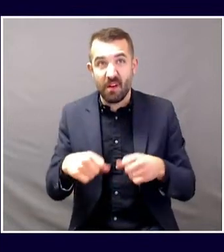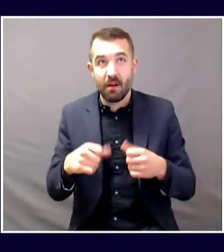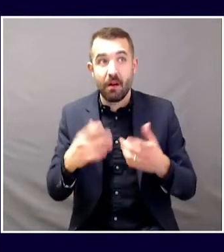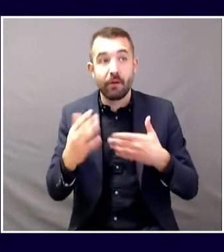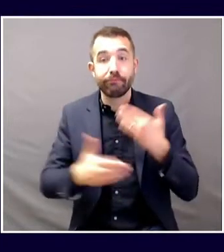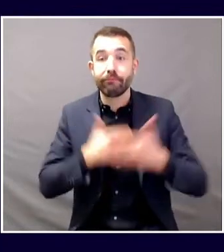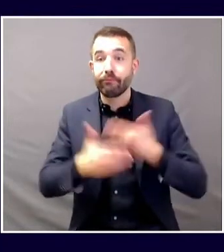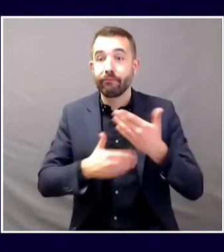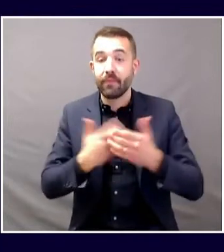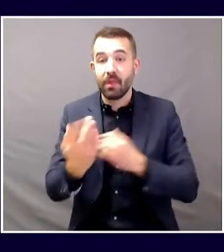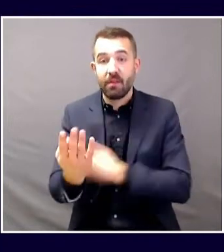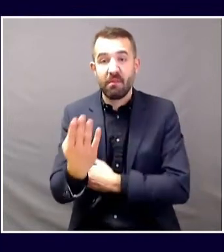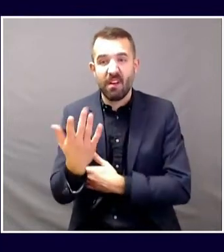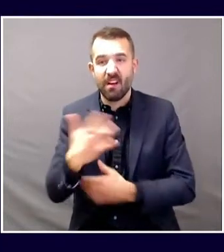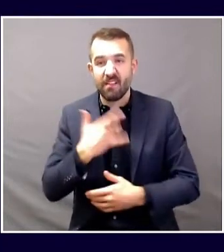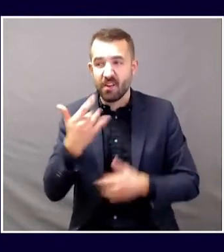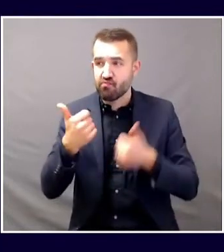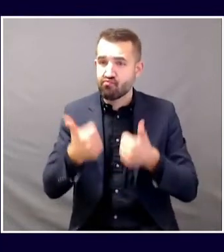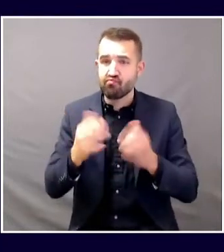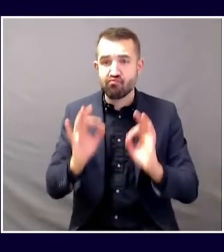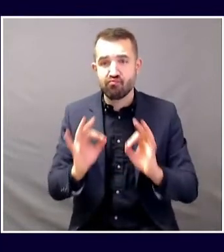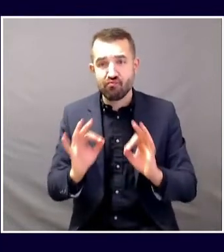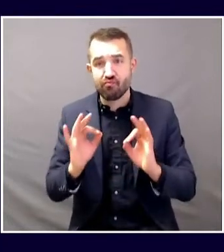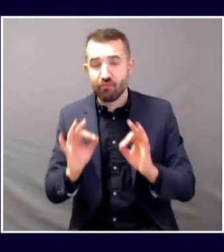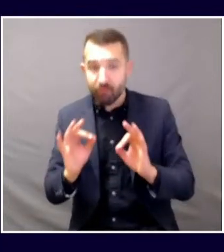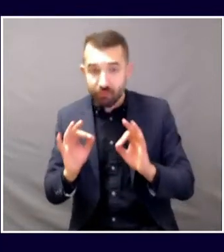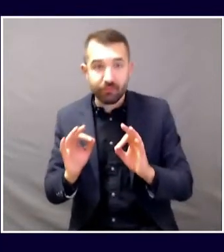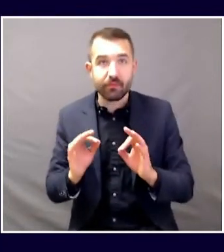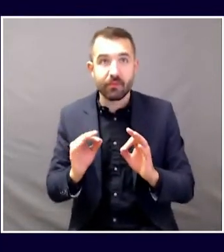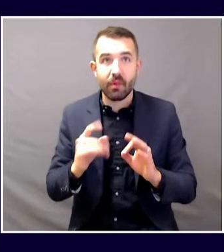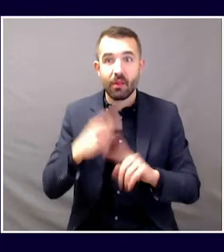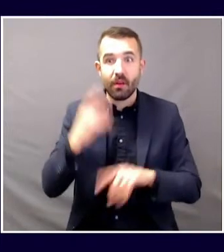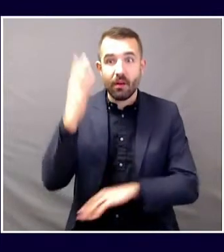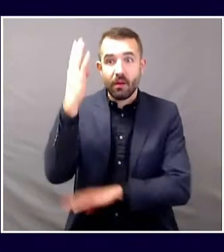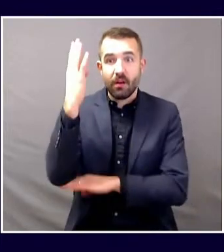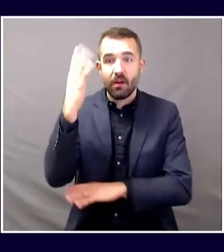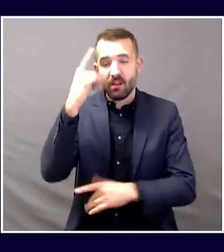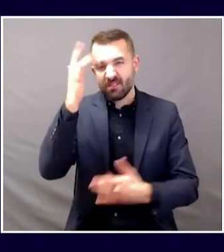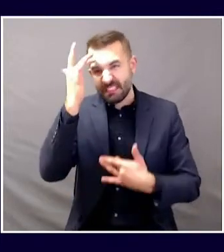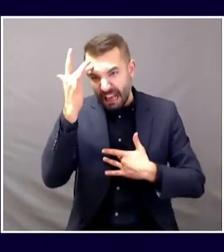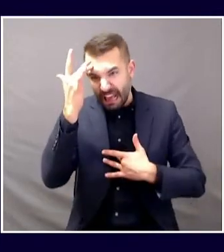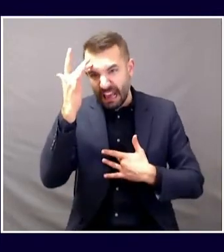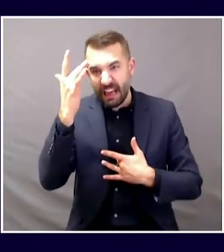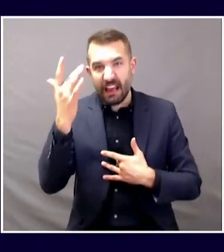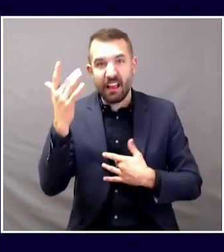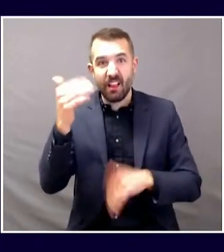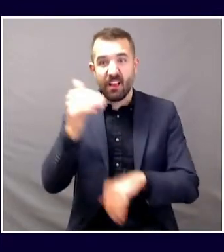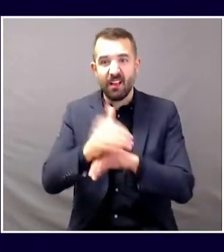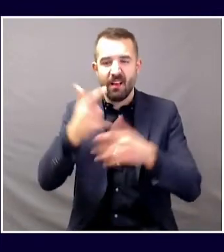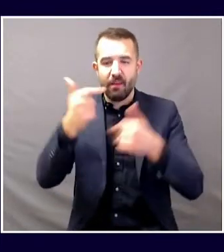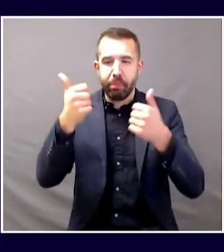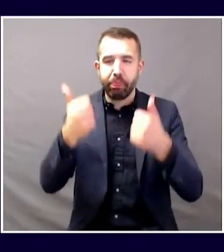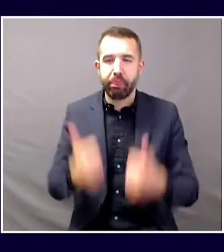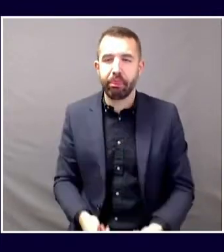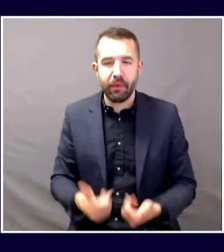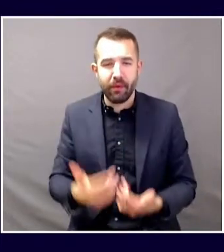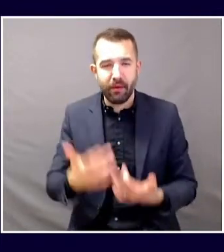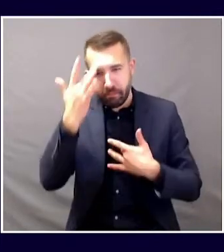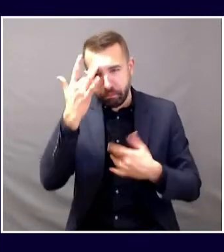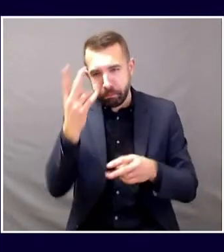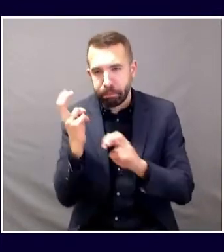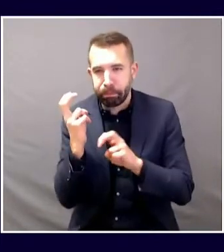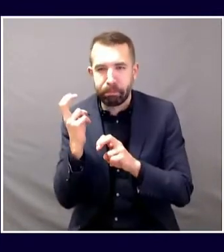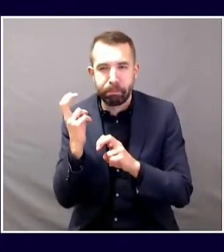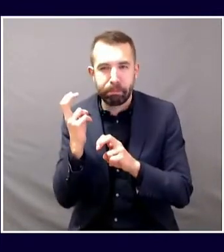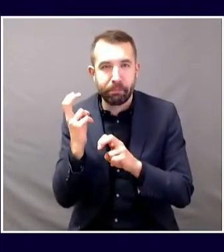in the morning to feeling really under the weather at noon and being in dire straits by dinner time. So again, I am